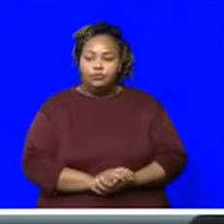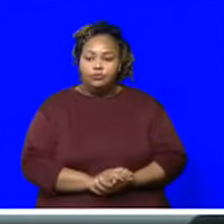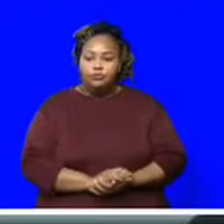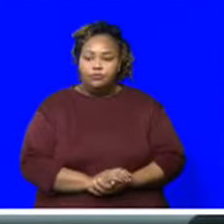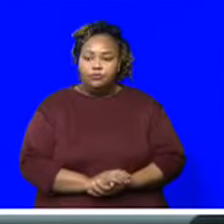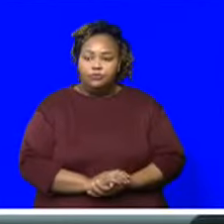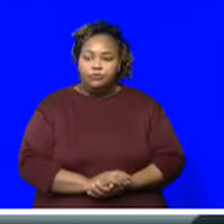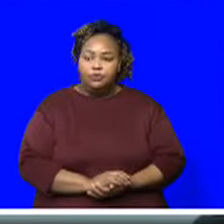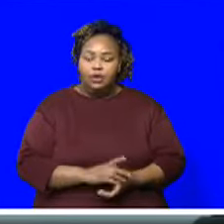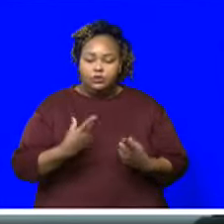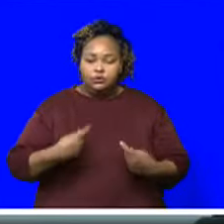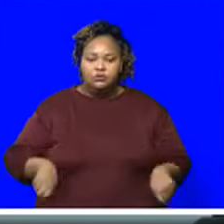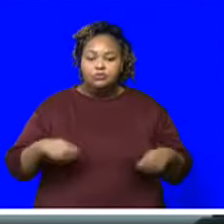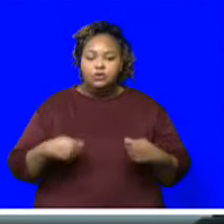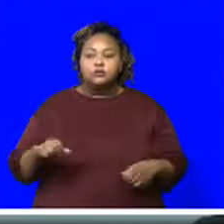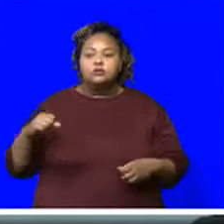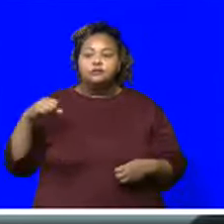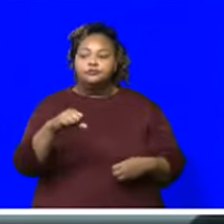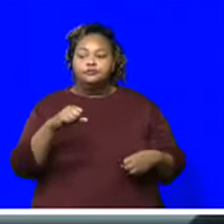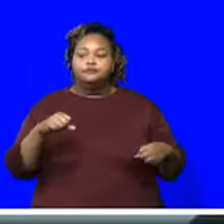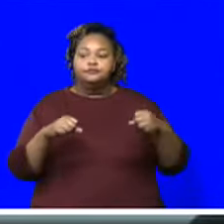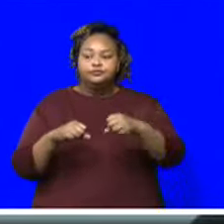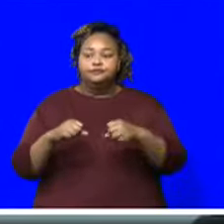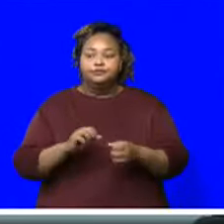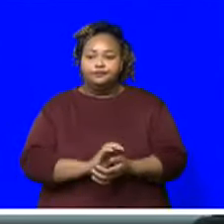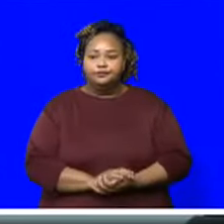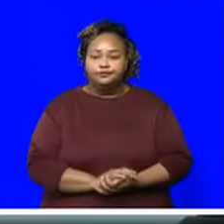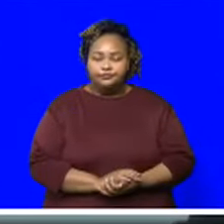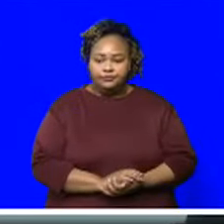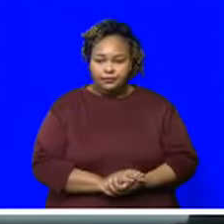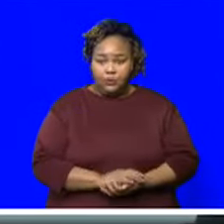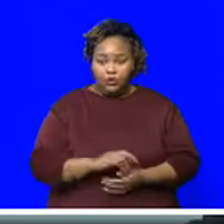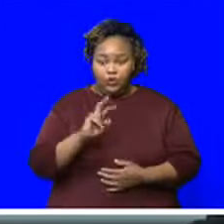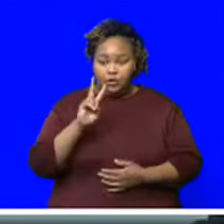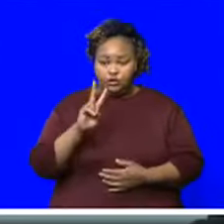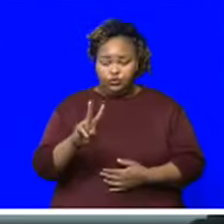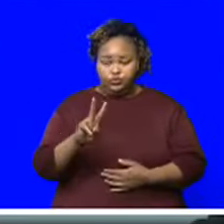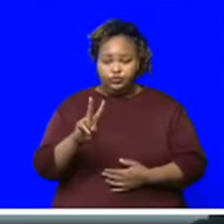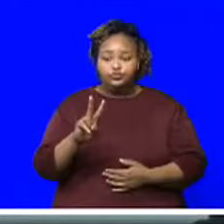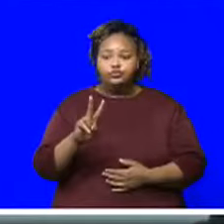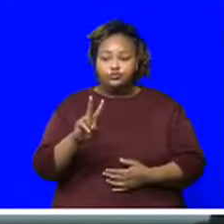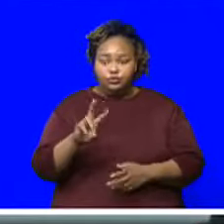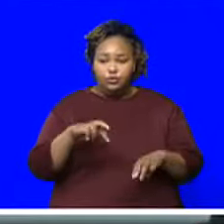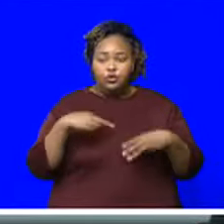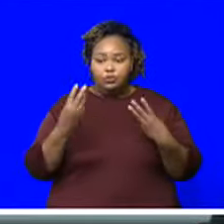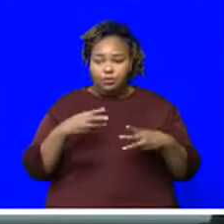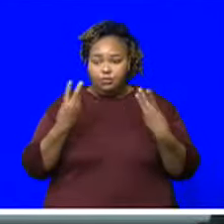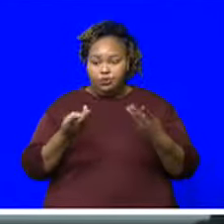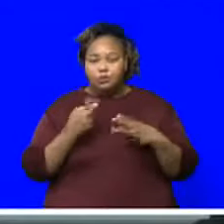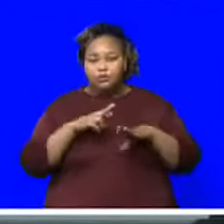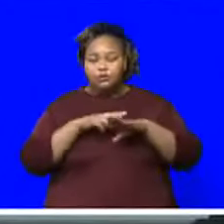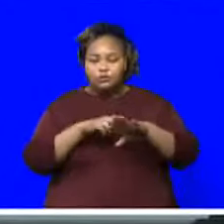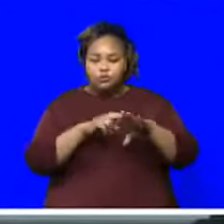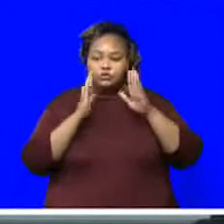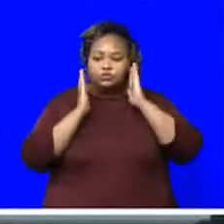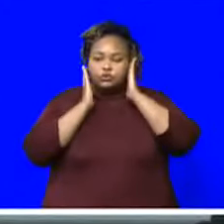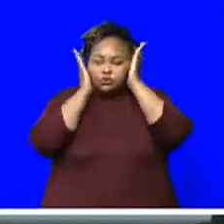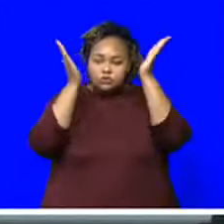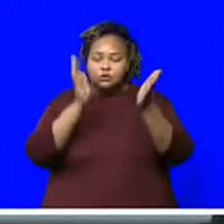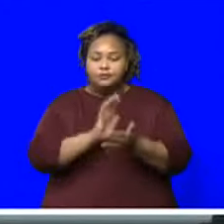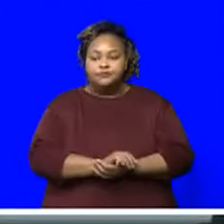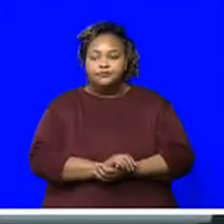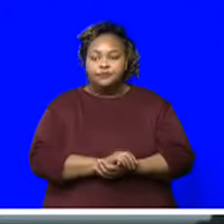In boxing, we are also going to be having 2 athletes, 2 male athletes by